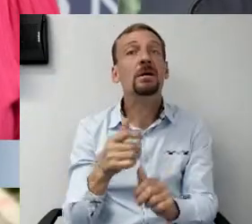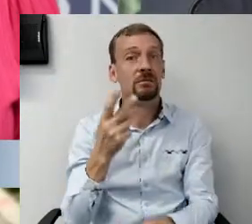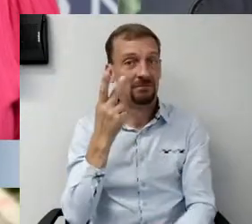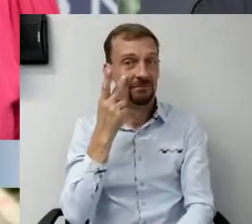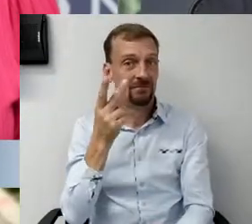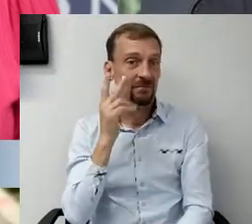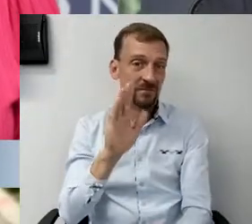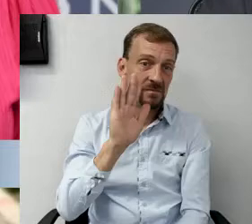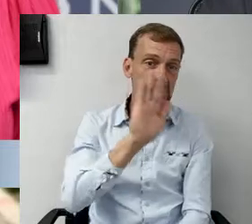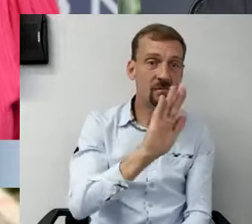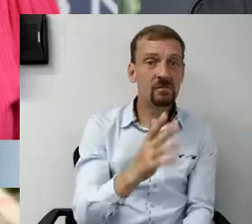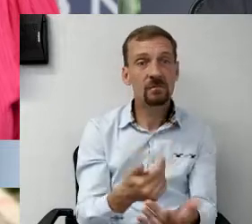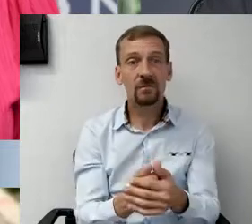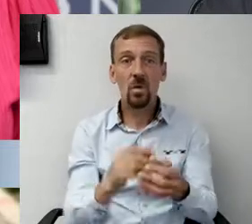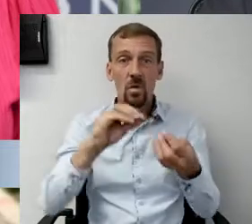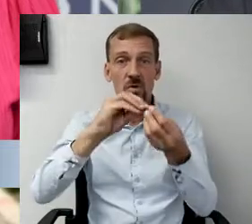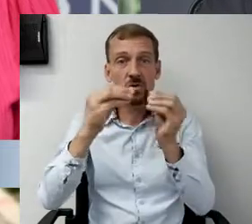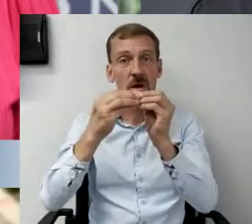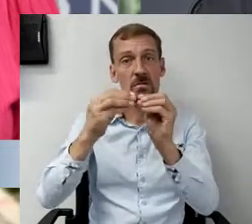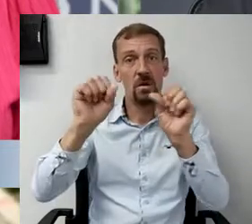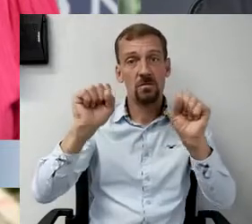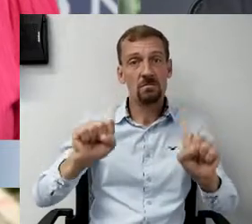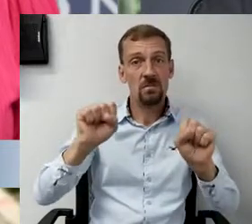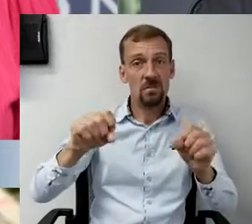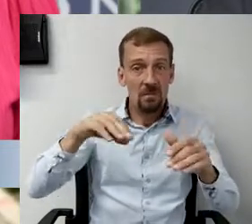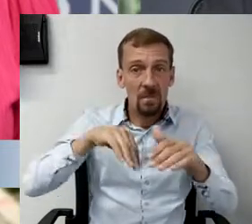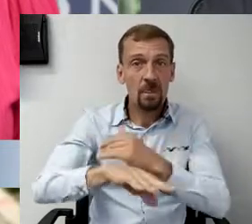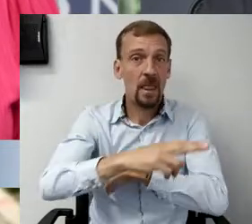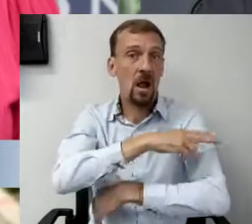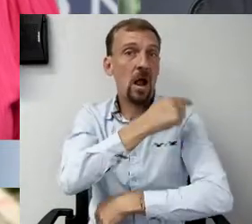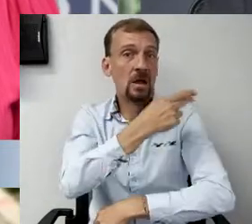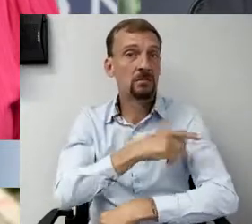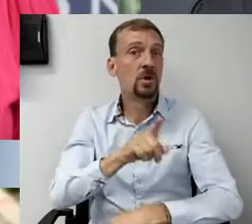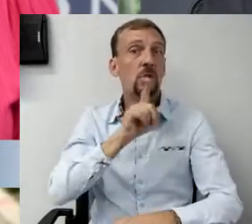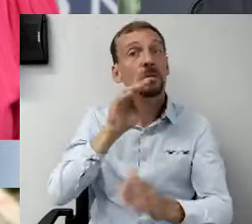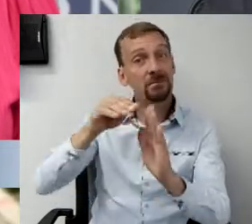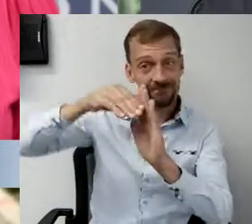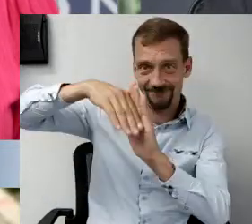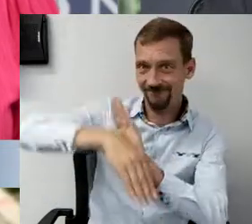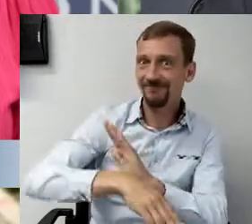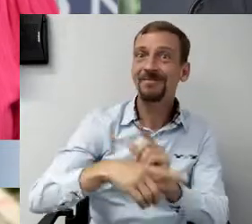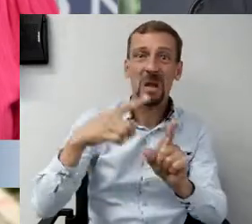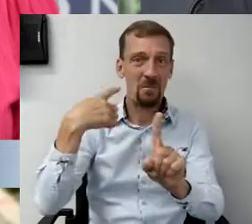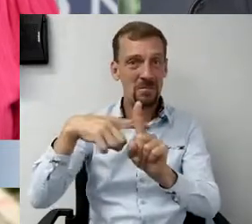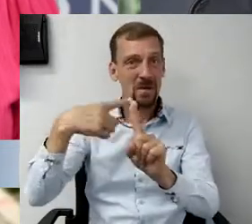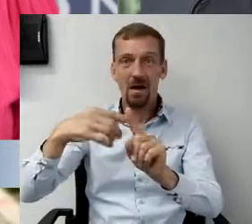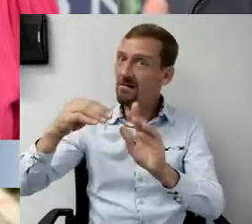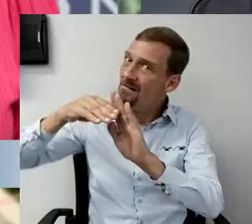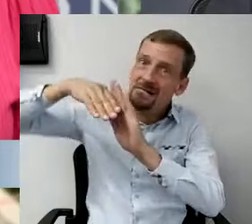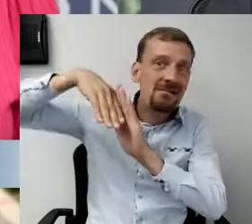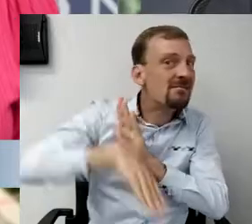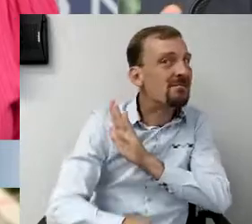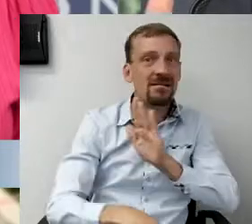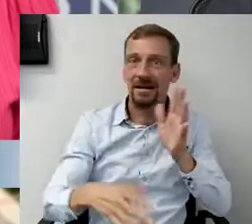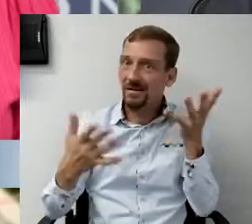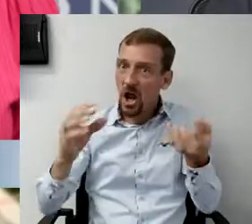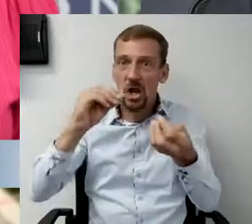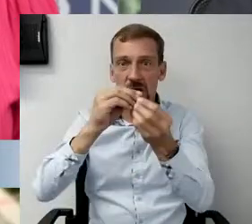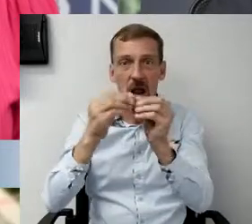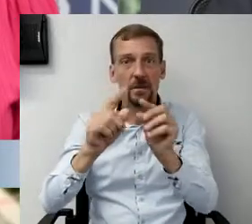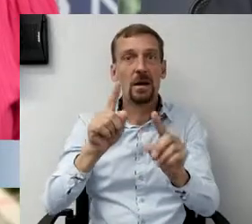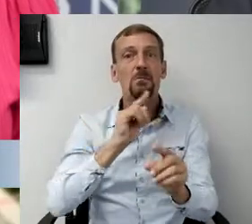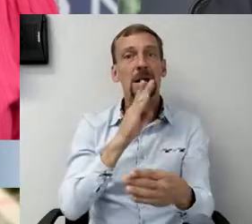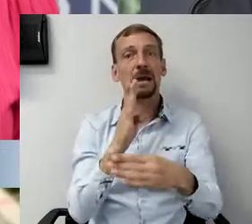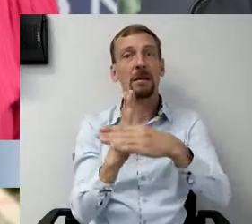seen their number of hospitalizations declining, number of positive cases declining. At the same time, the